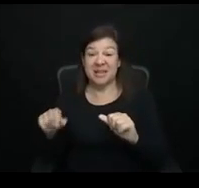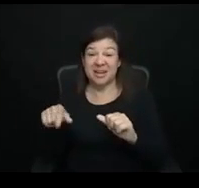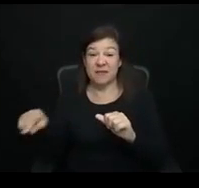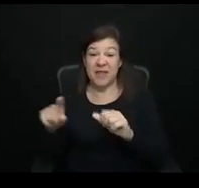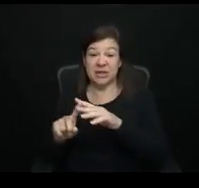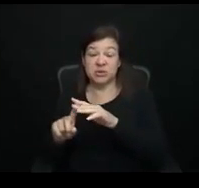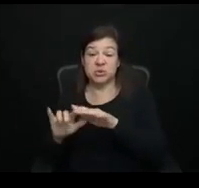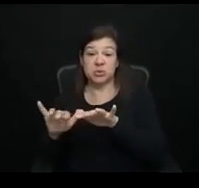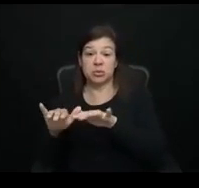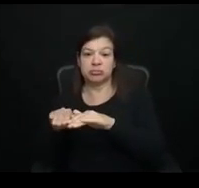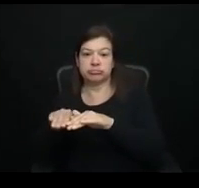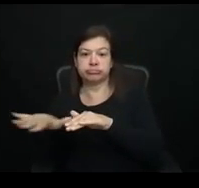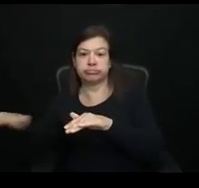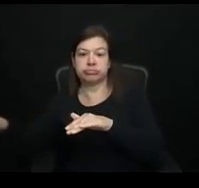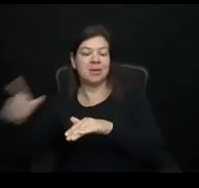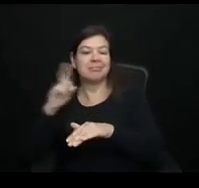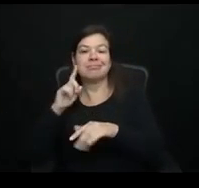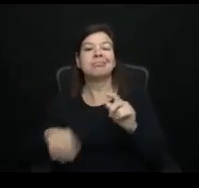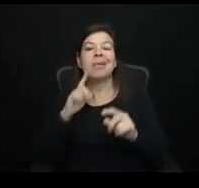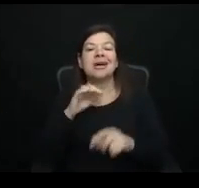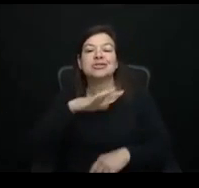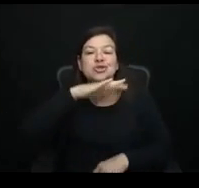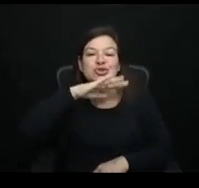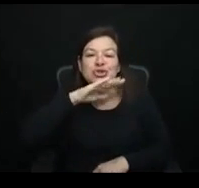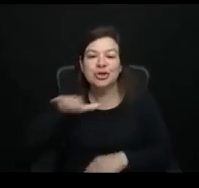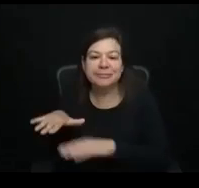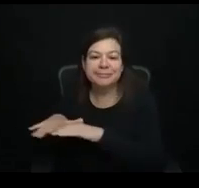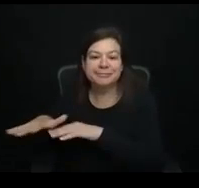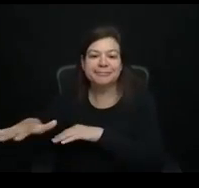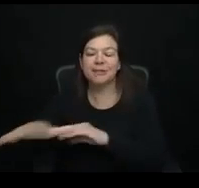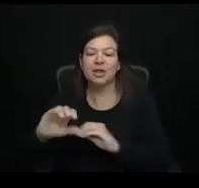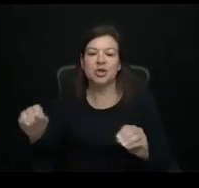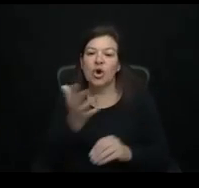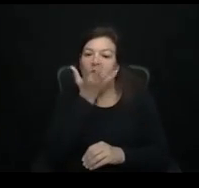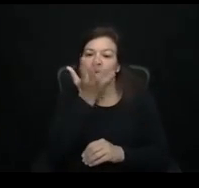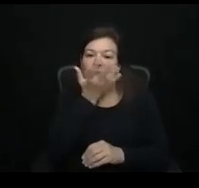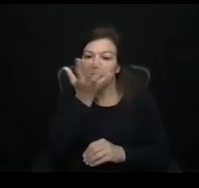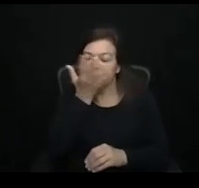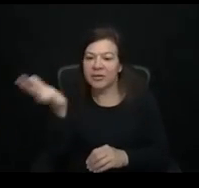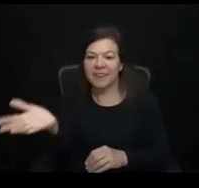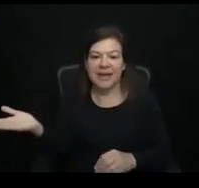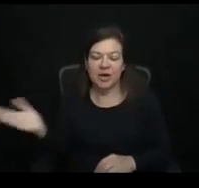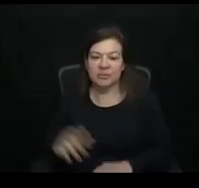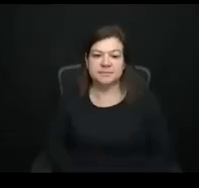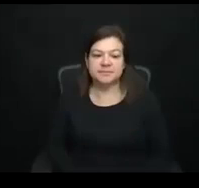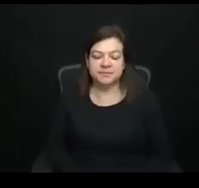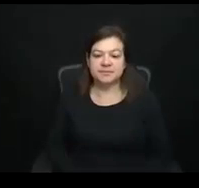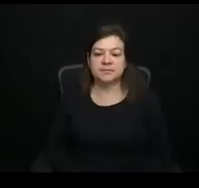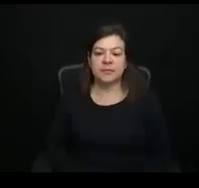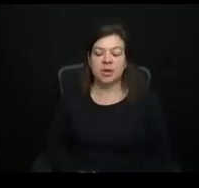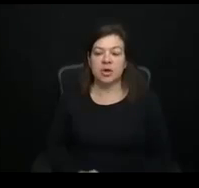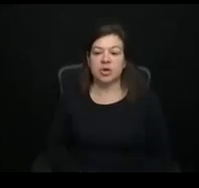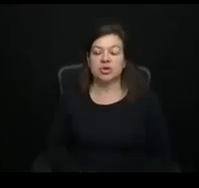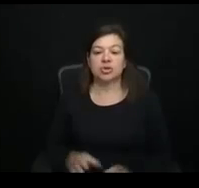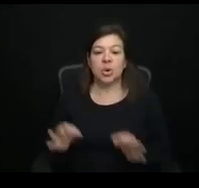because of the bare dirt and no real vegetation that could catch from that log. So rather than walking people out to